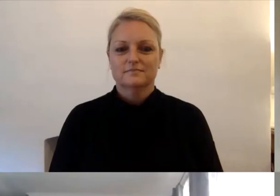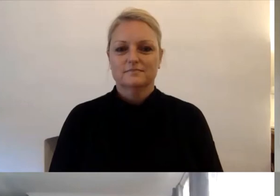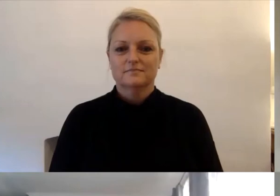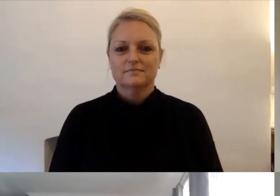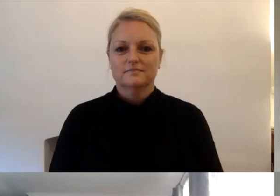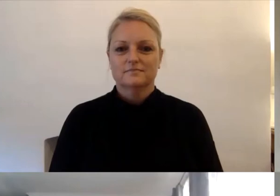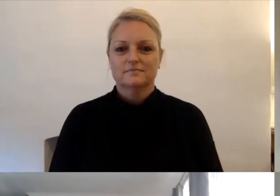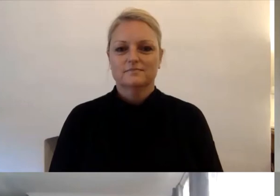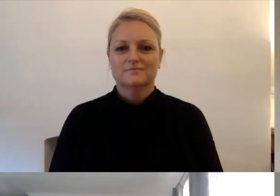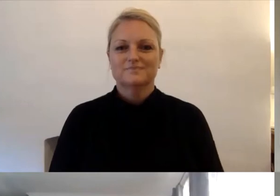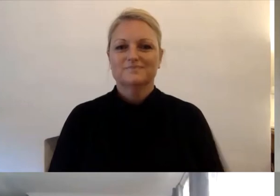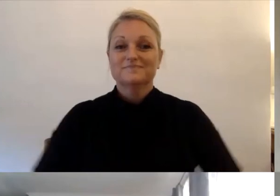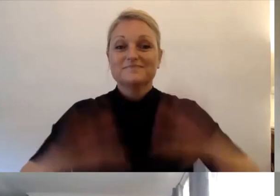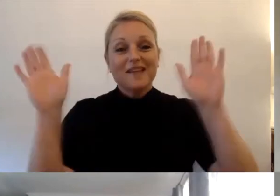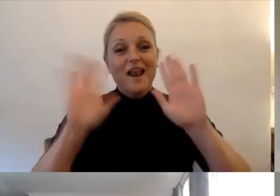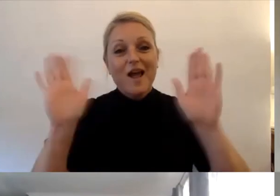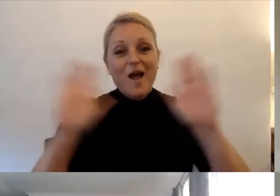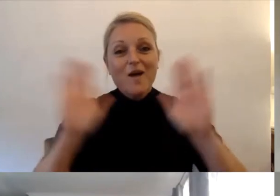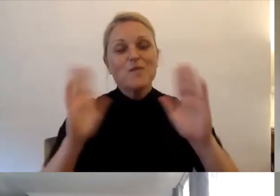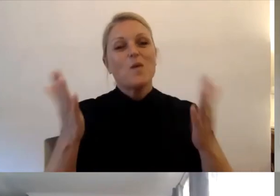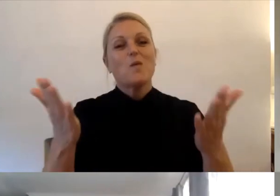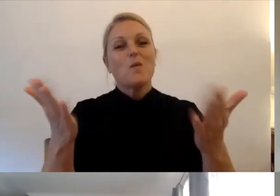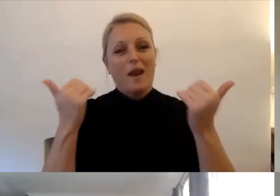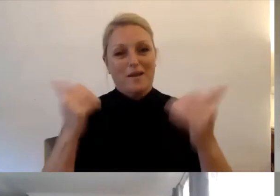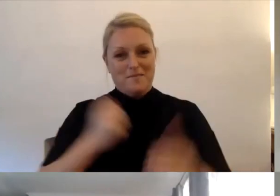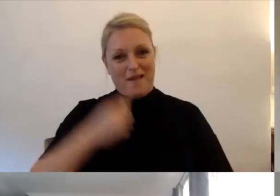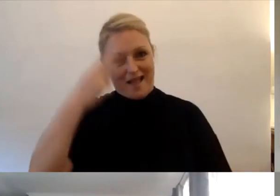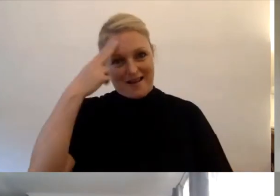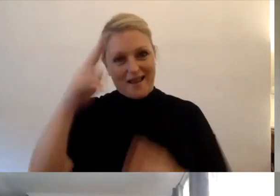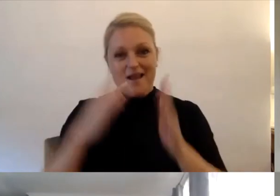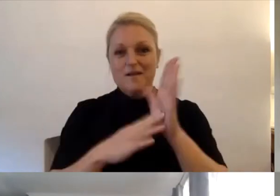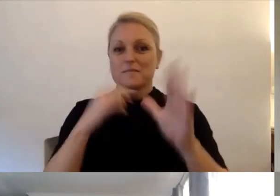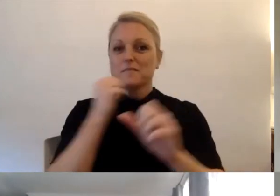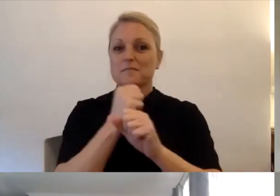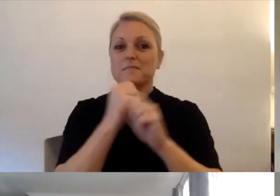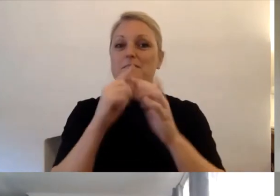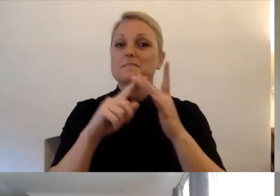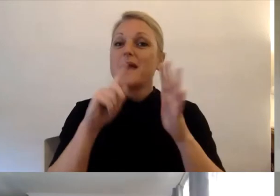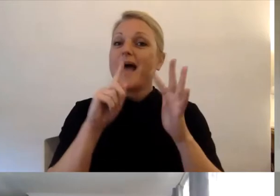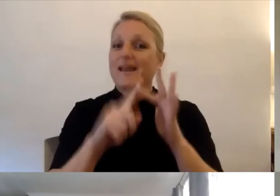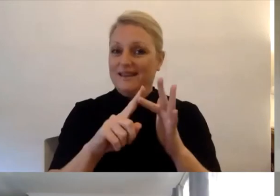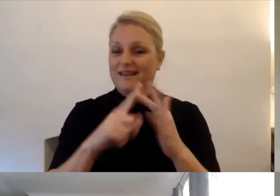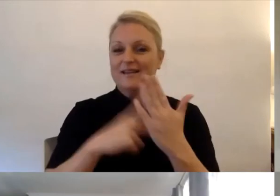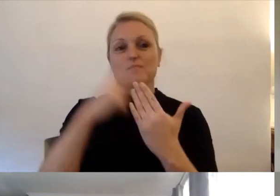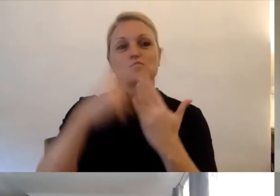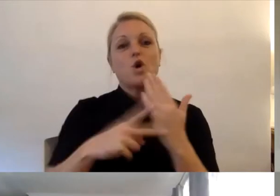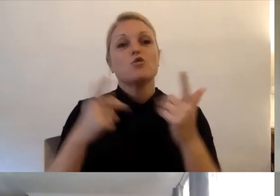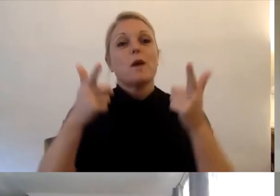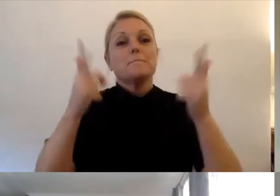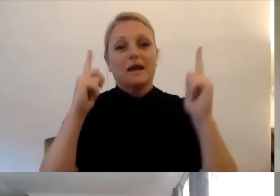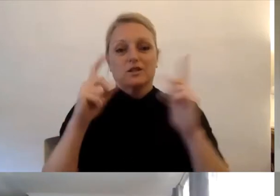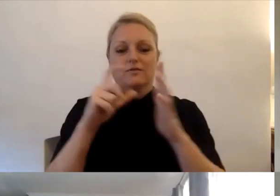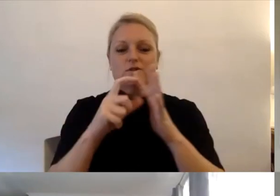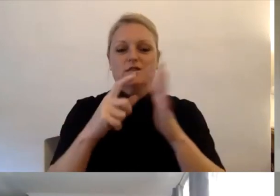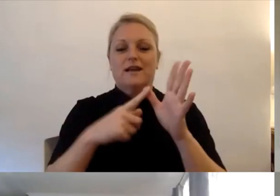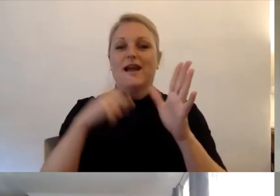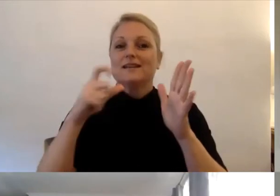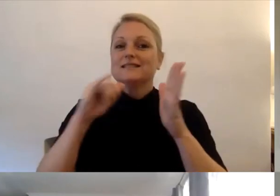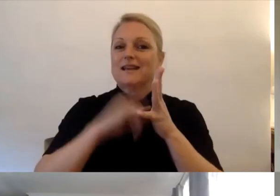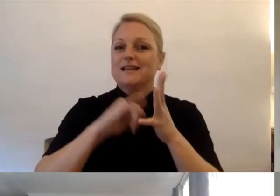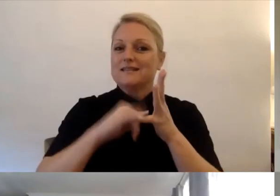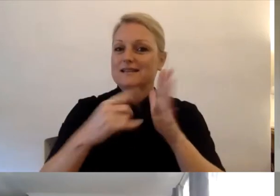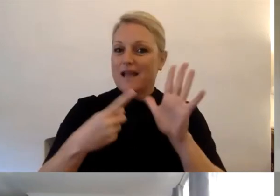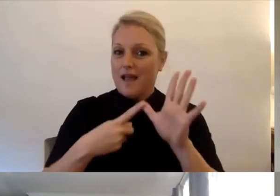Hello and welcome. My name is Maggie. I am the Program Manager of DAXA, Disability Advocacy and